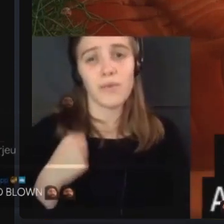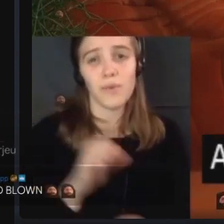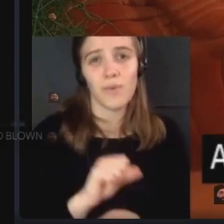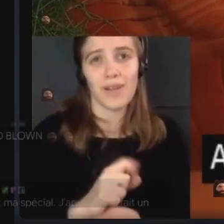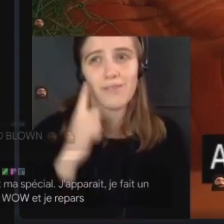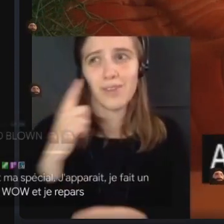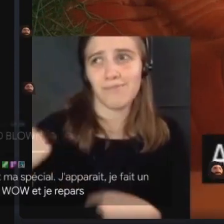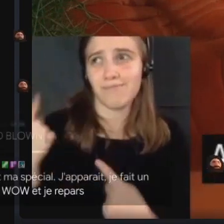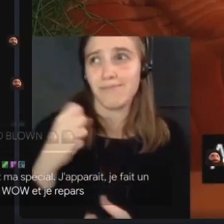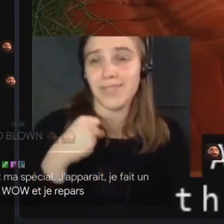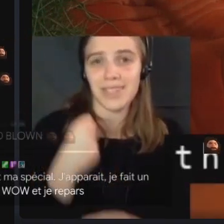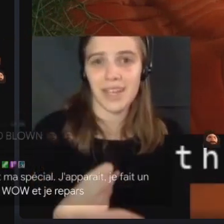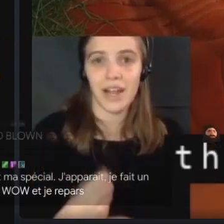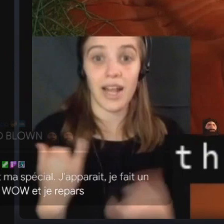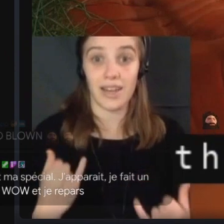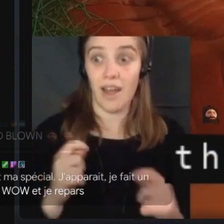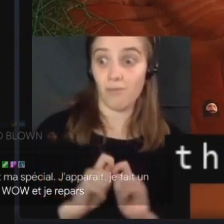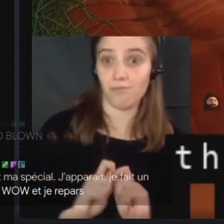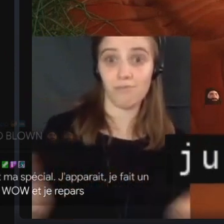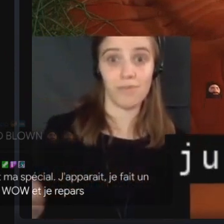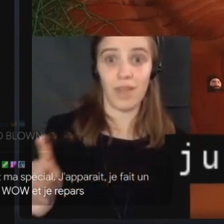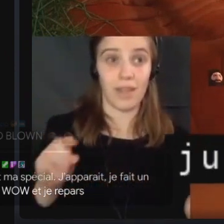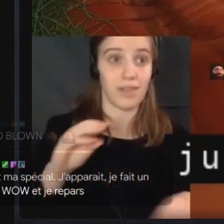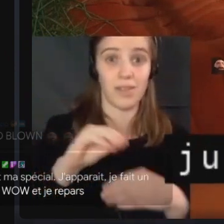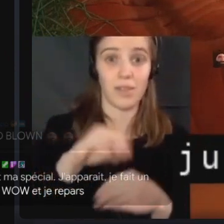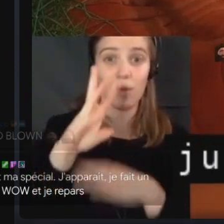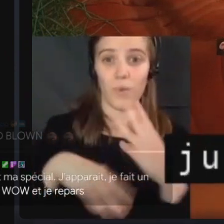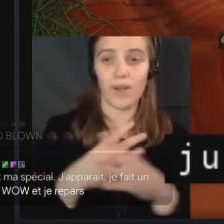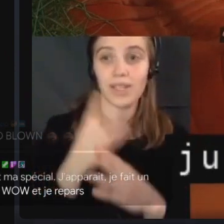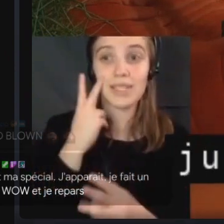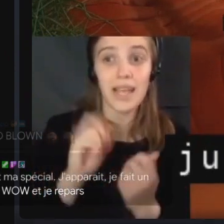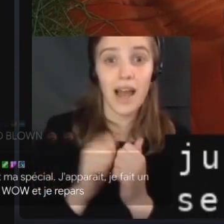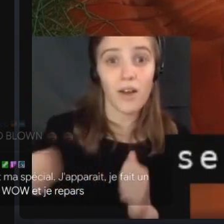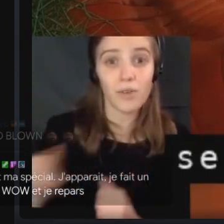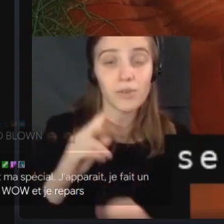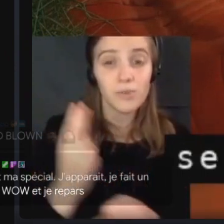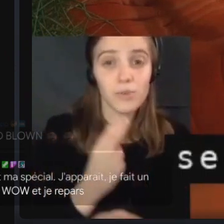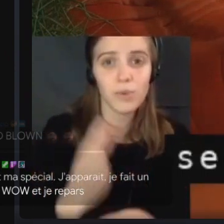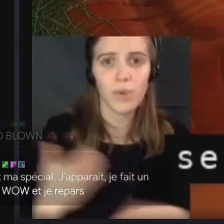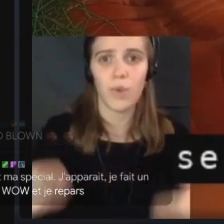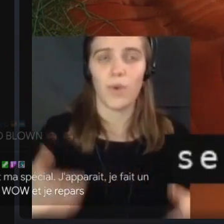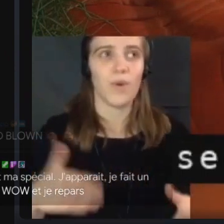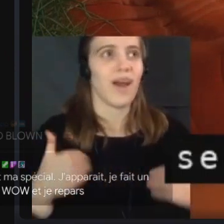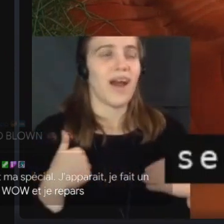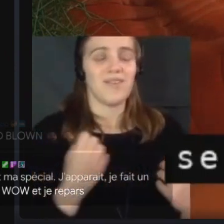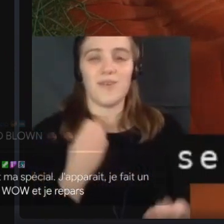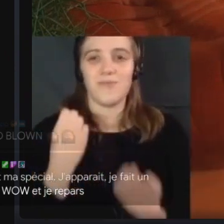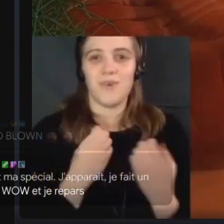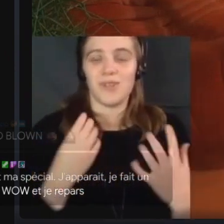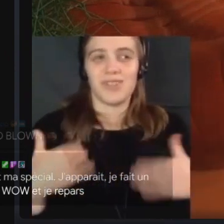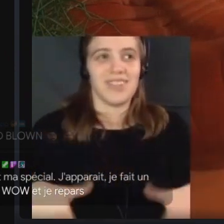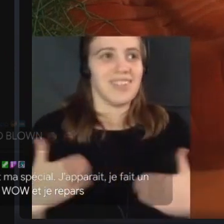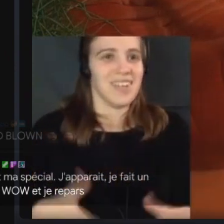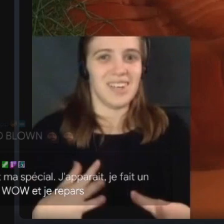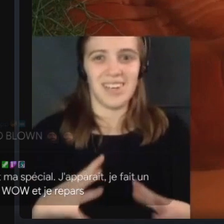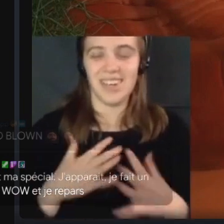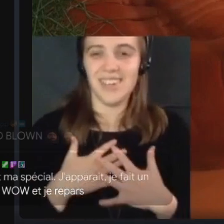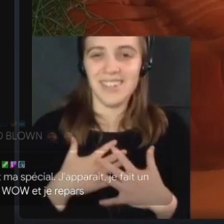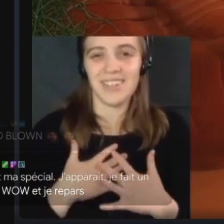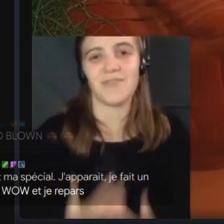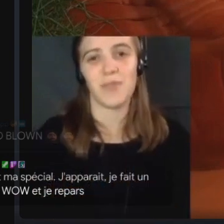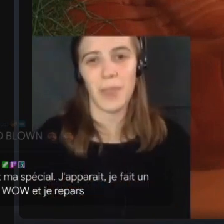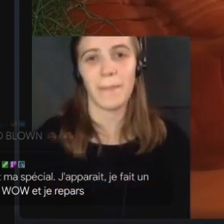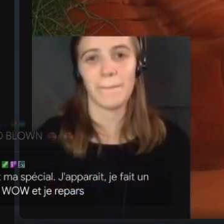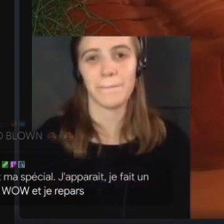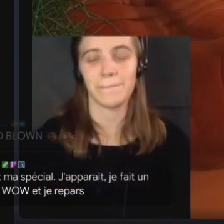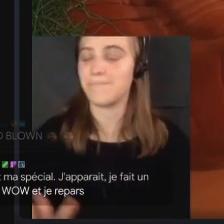finally just like out in the world and seeing how you guys are gonna use it, I have just so many different emotions up in me right now. But that's